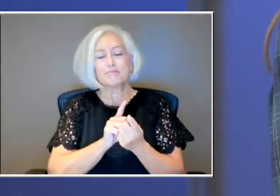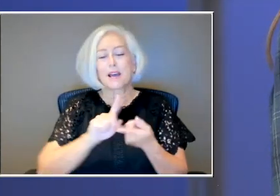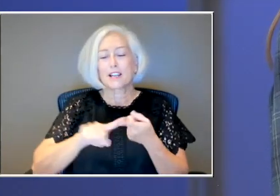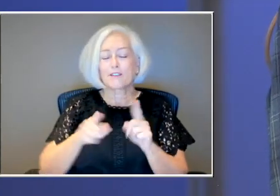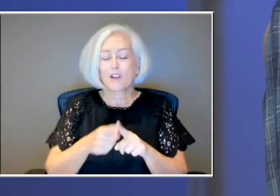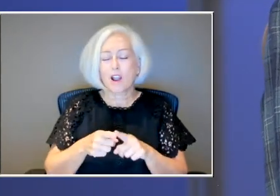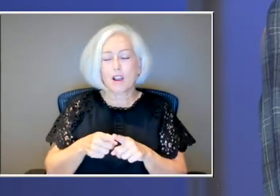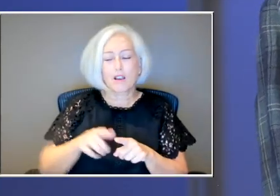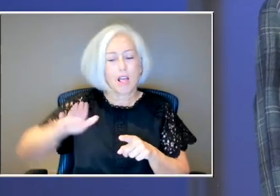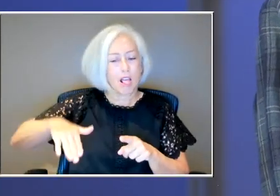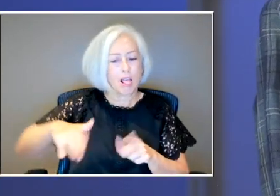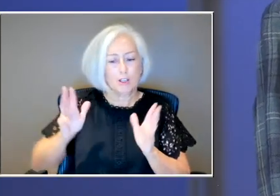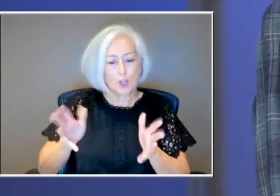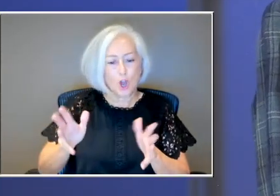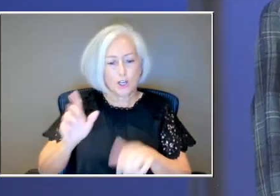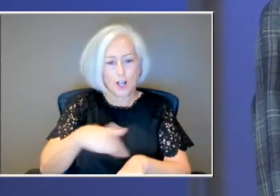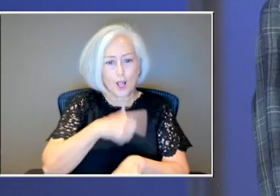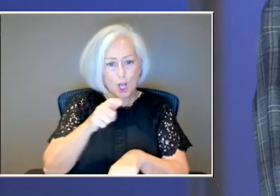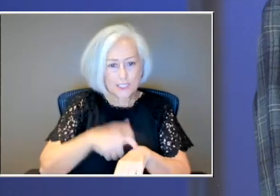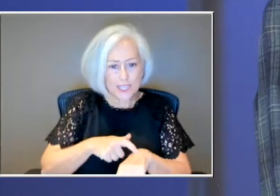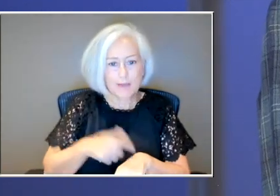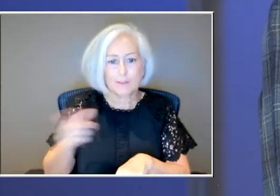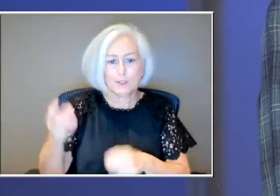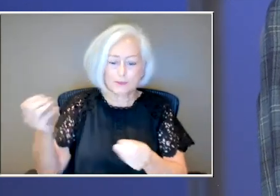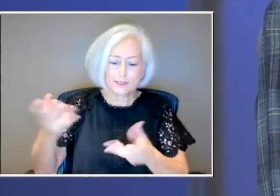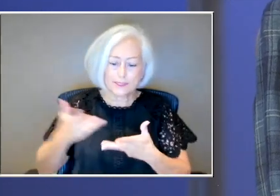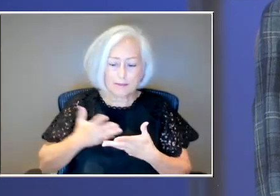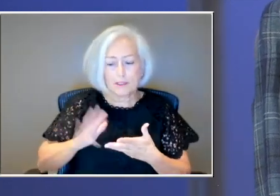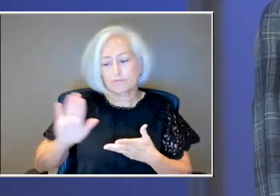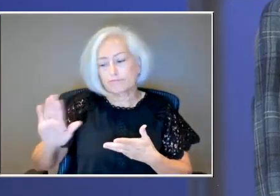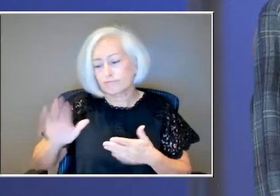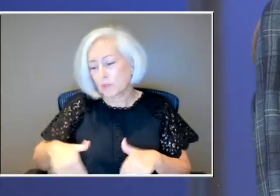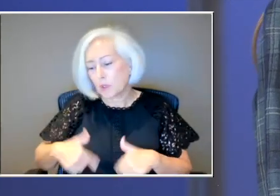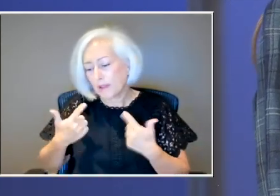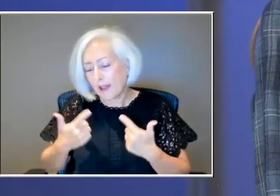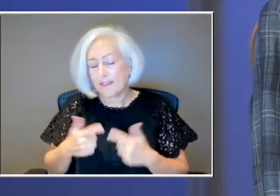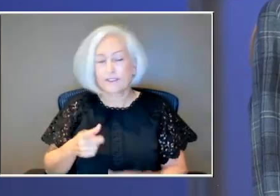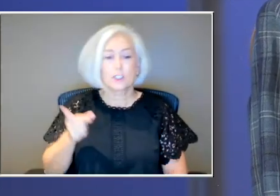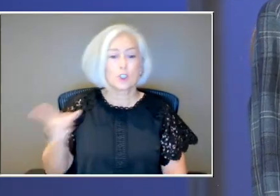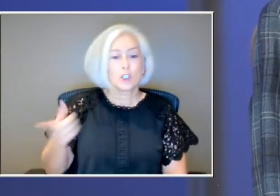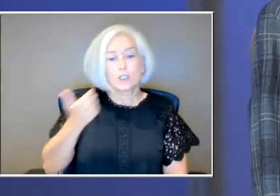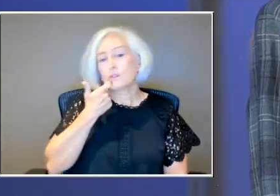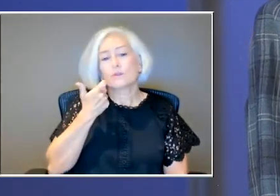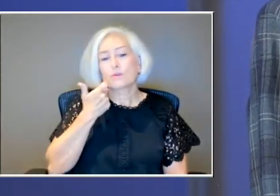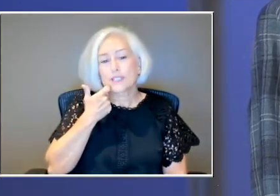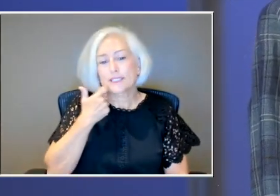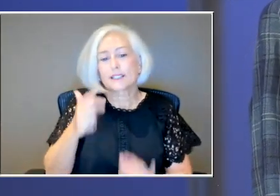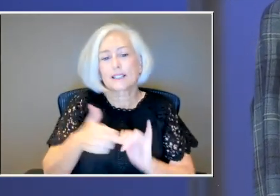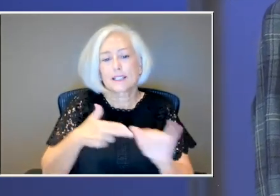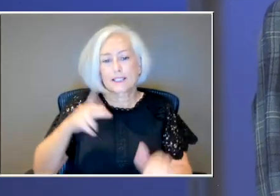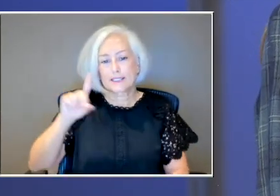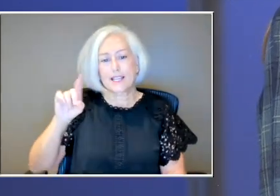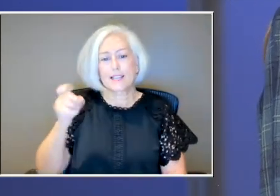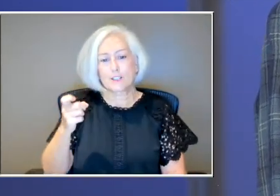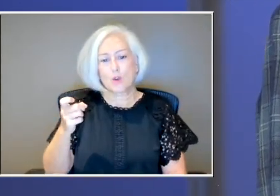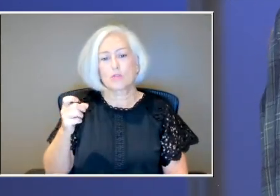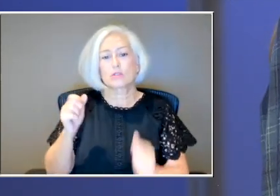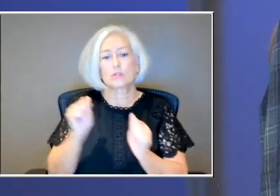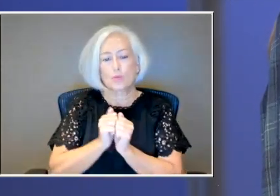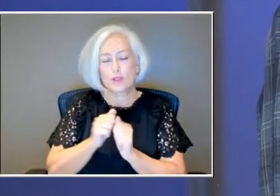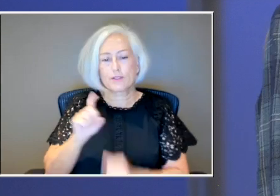was catching me up on what she'd been up to. And she had recently been diagnosed by Dr. Findley, I believe,